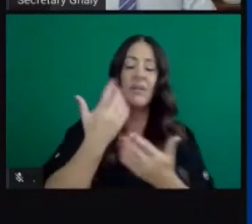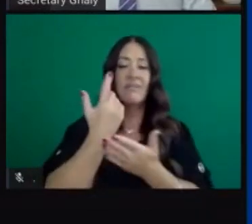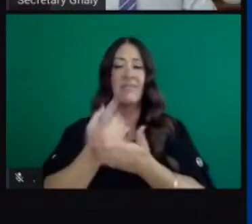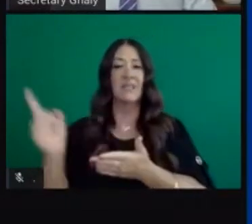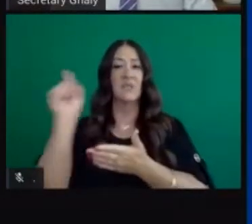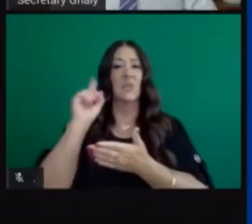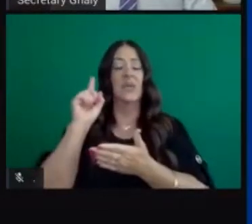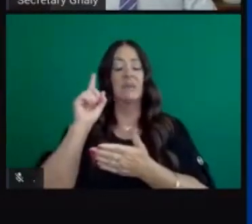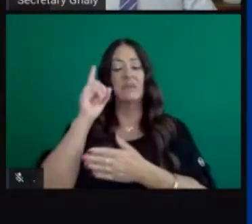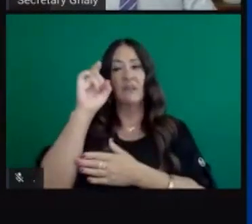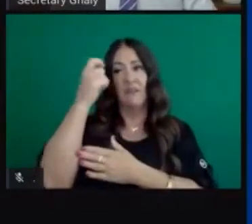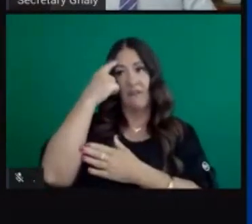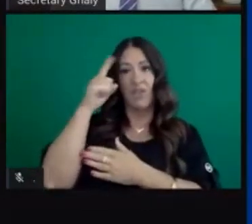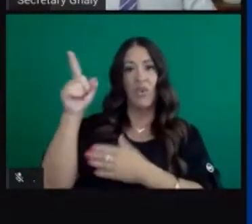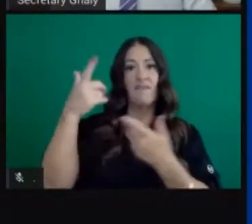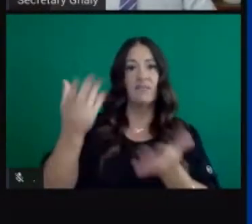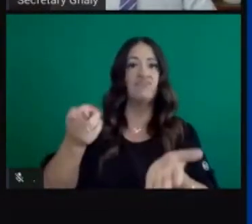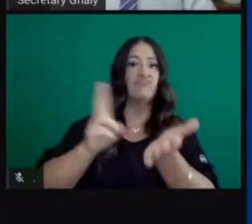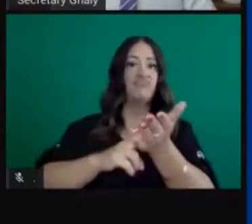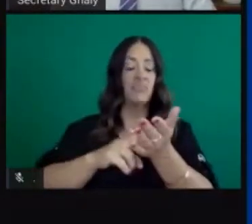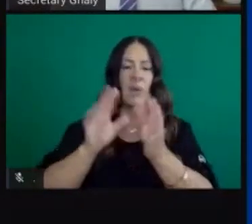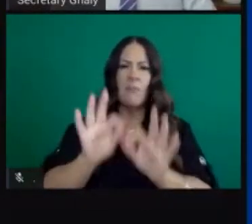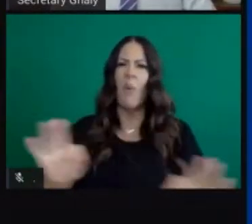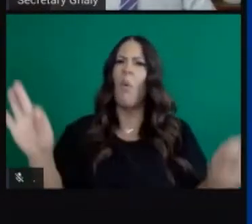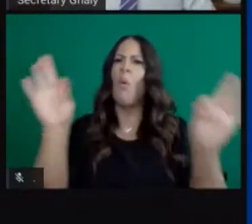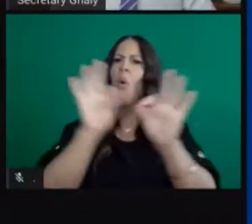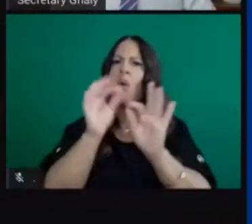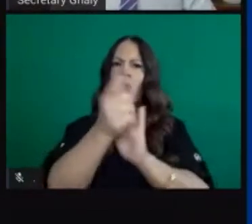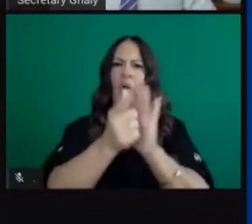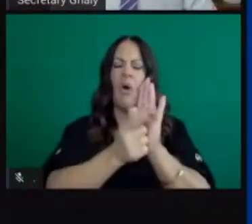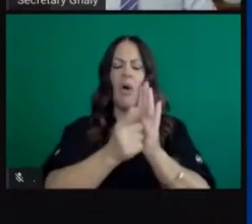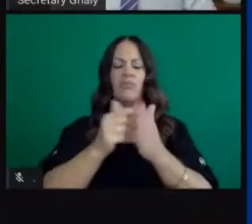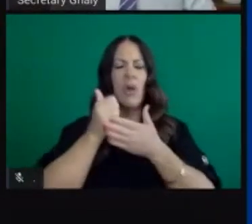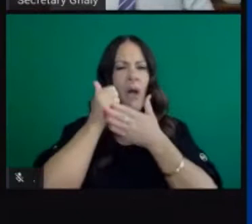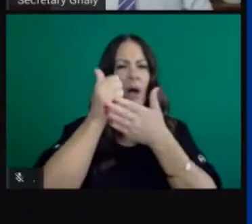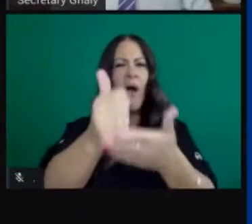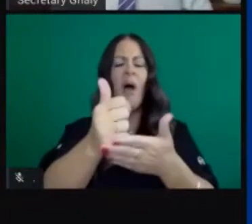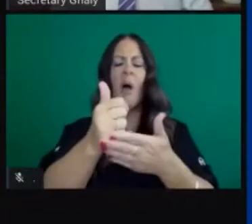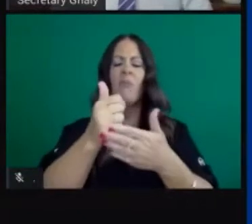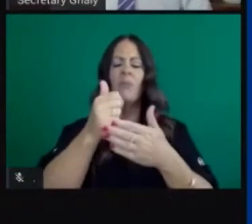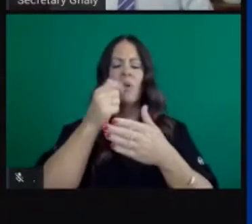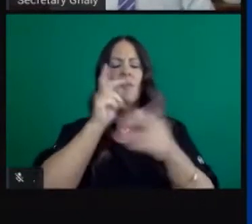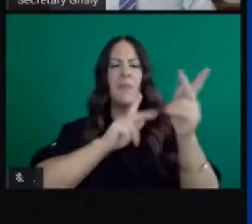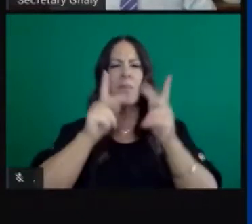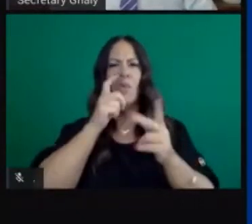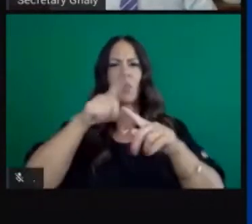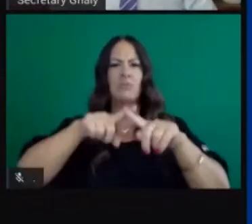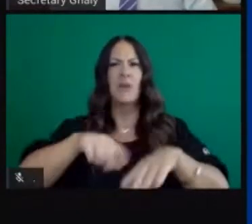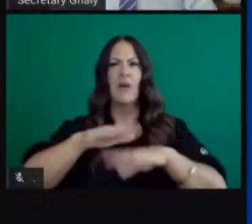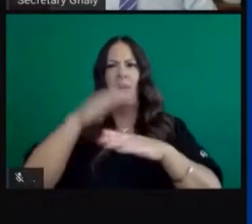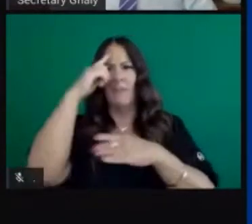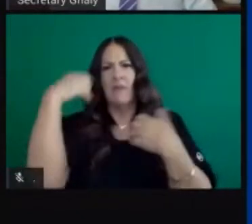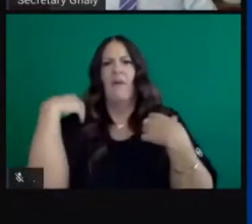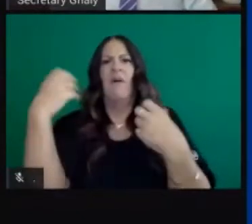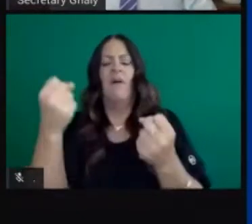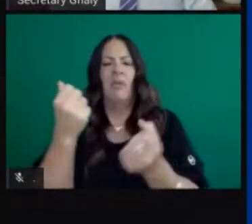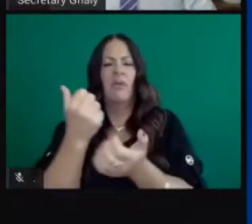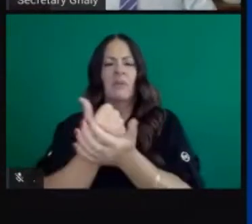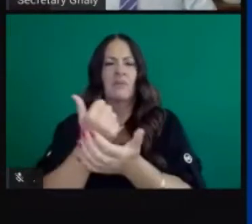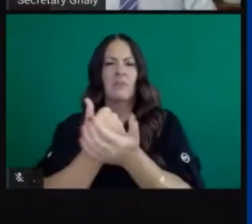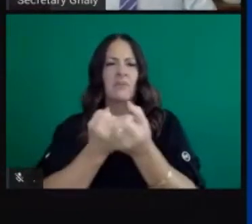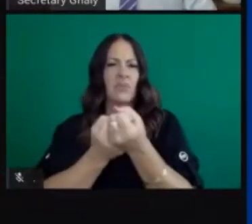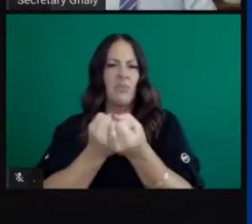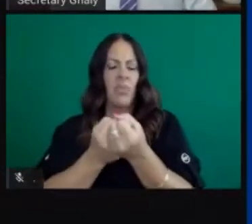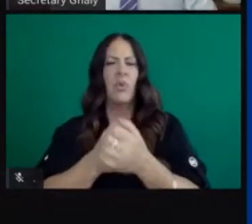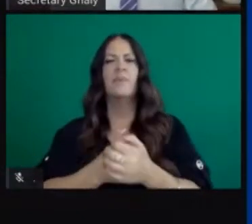a suite of important mental health bills that really continue to propel California into the